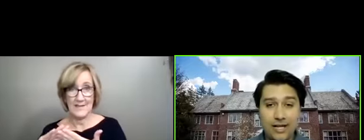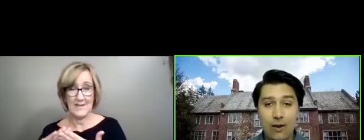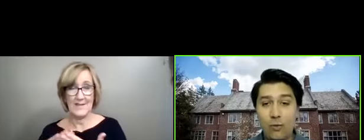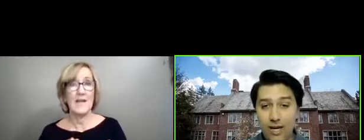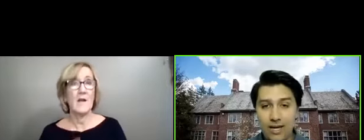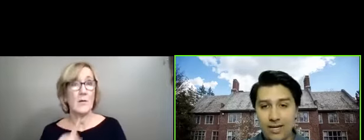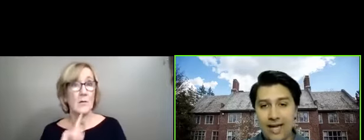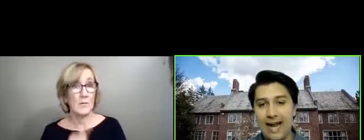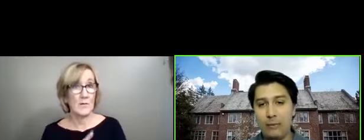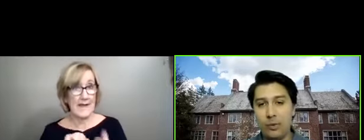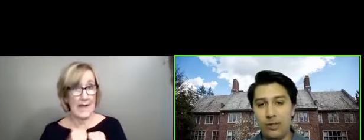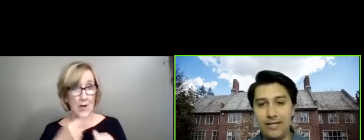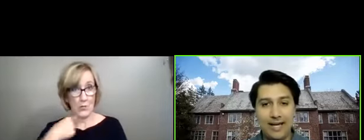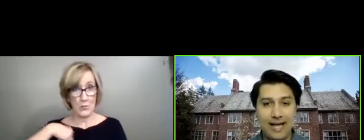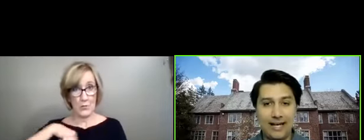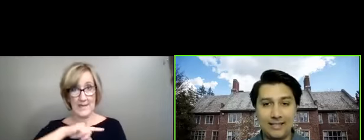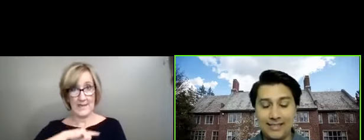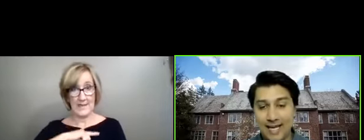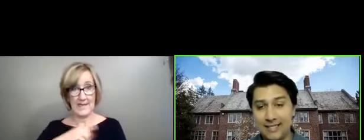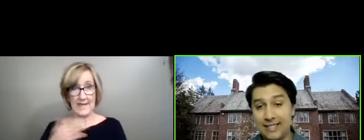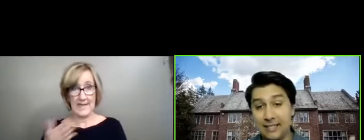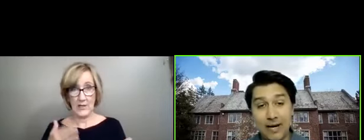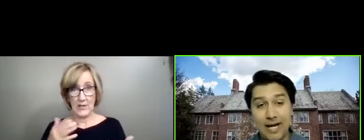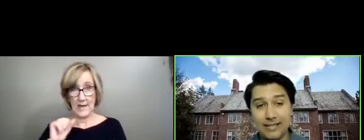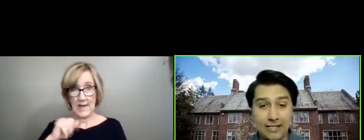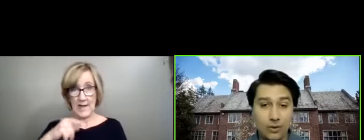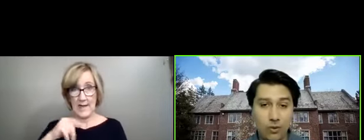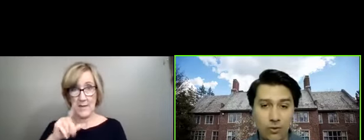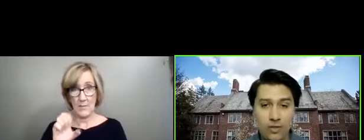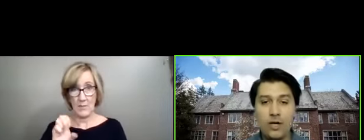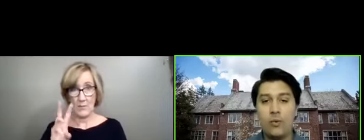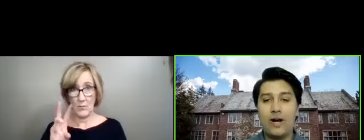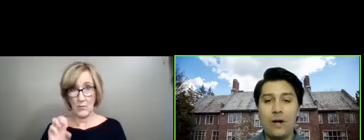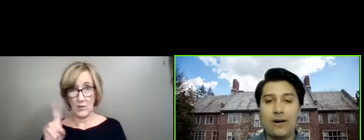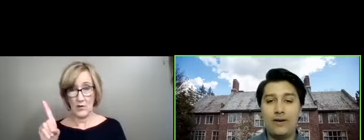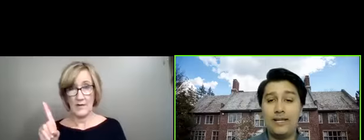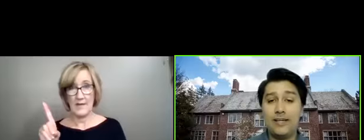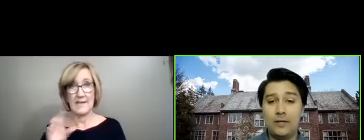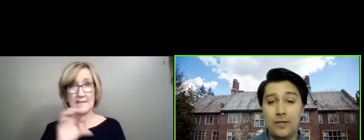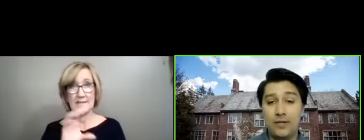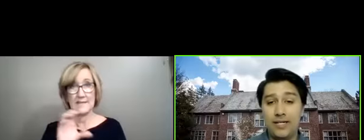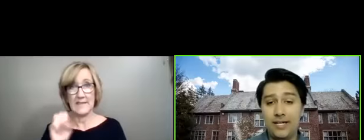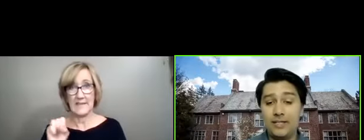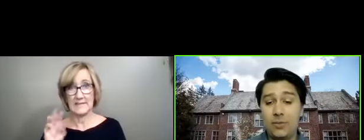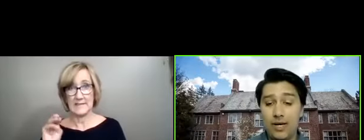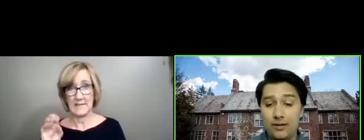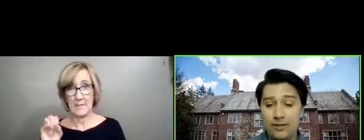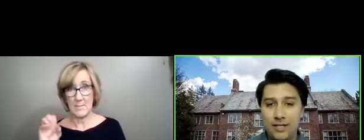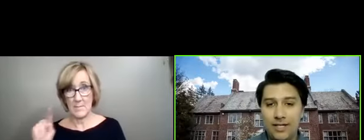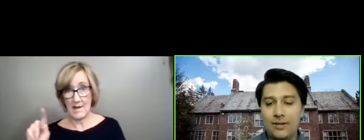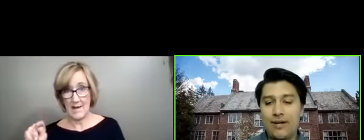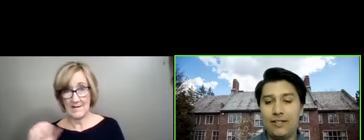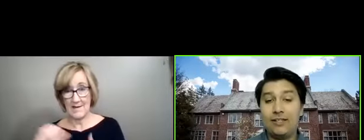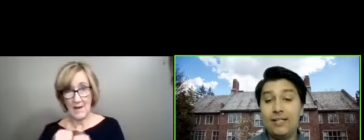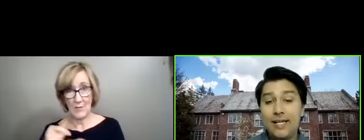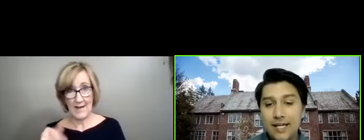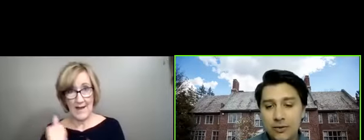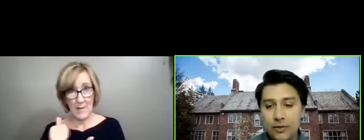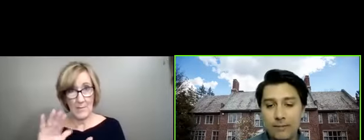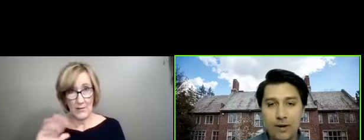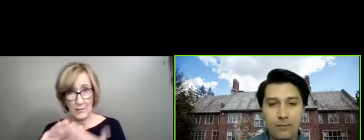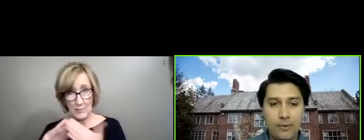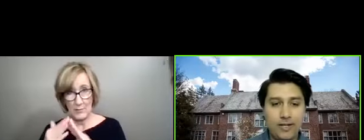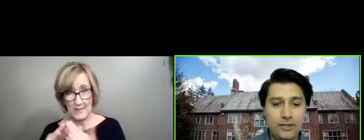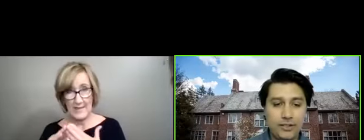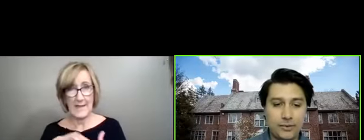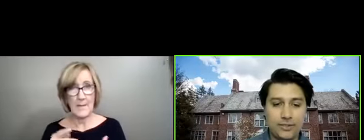actually how we at Applewood and CS and the Mott as a whole would help out in their community as well. So I have a little